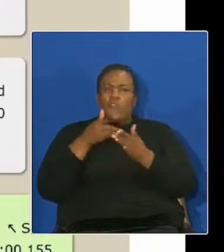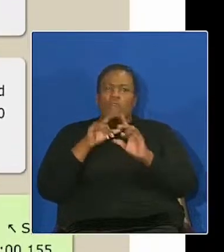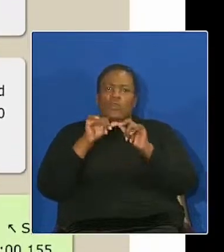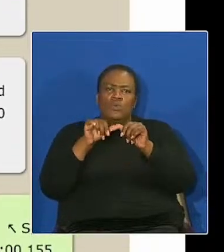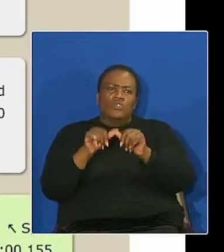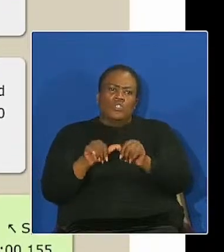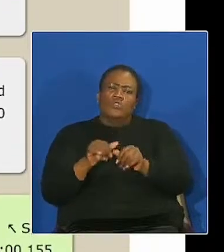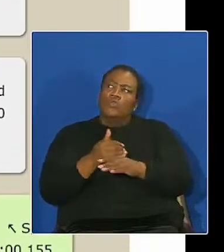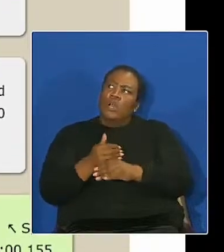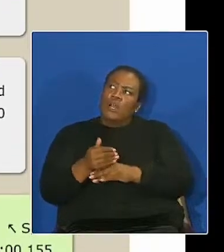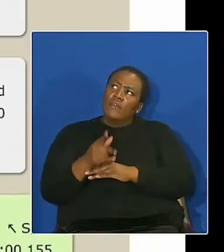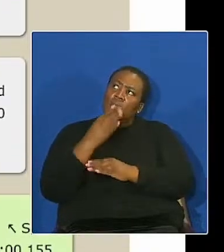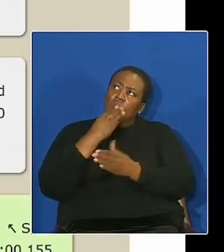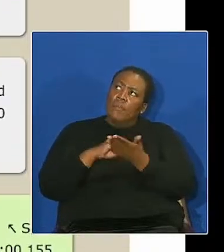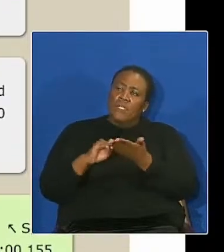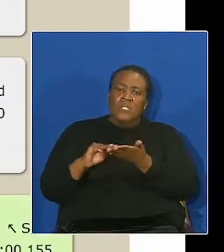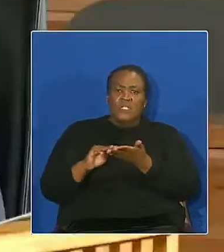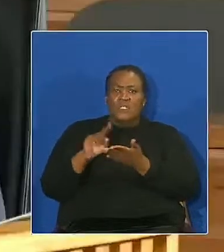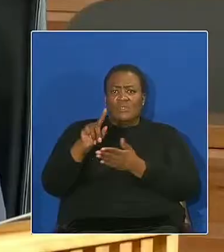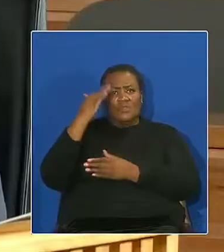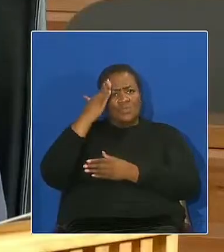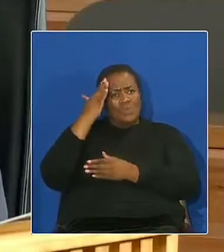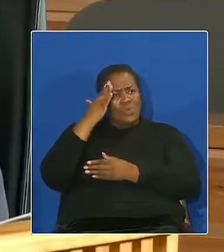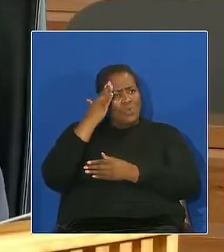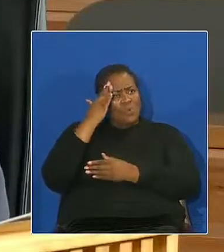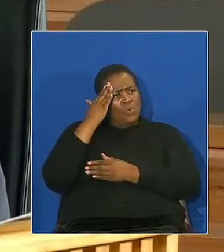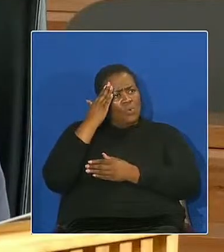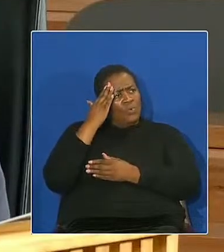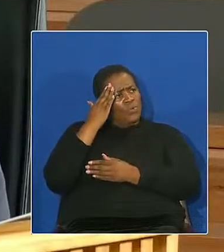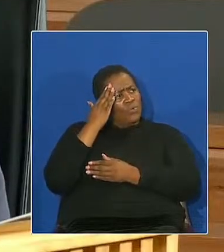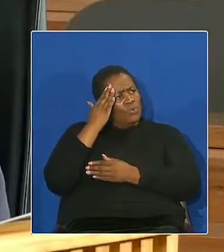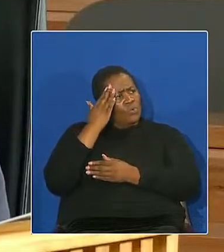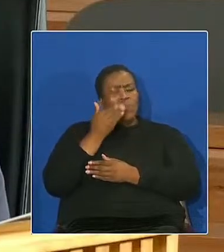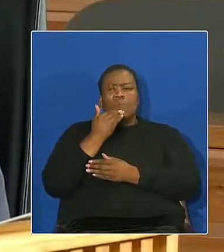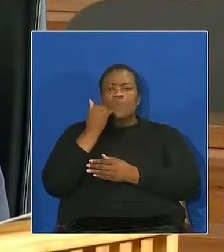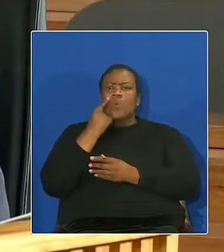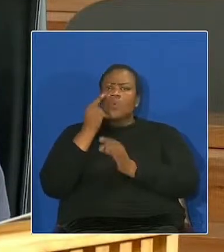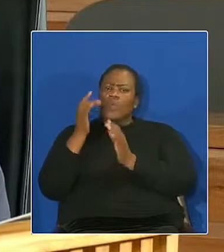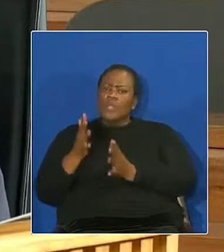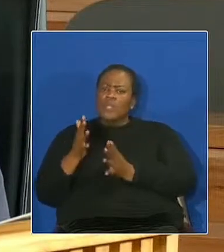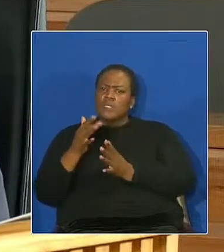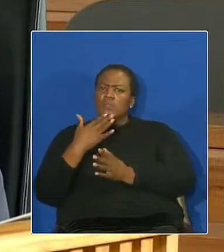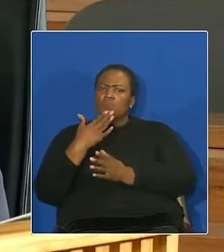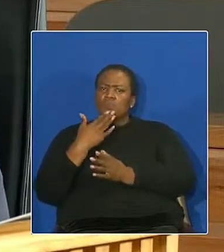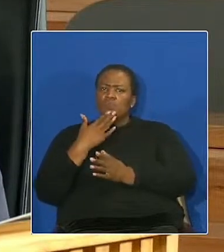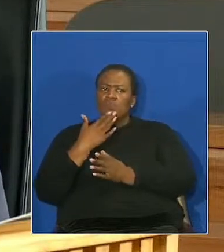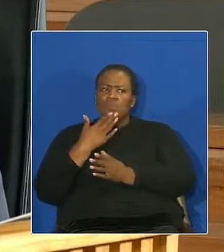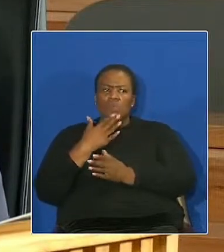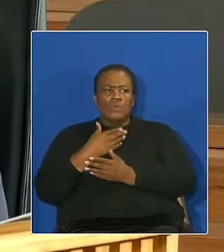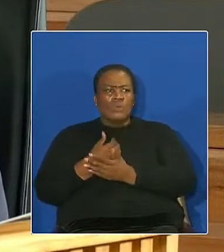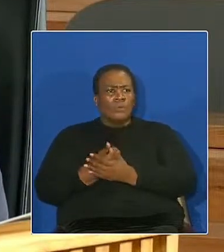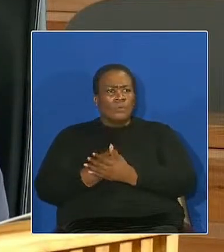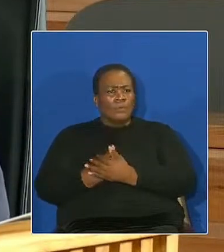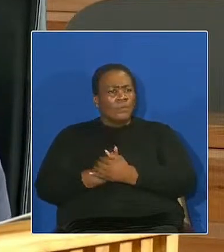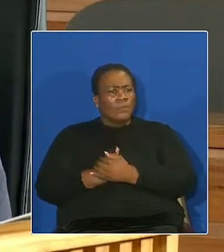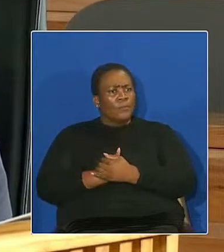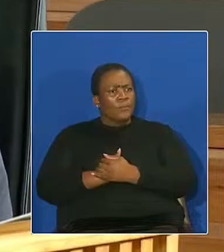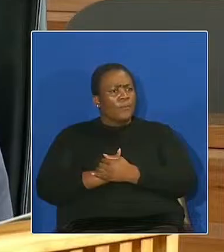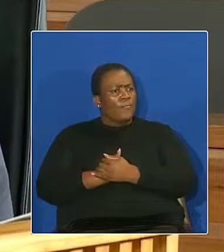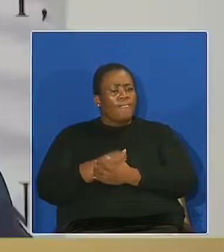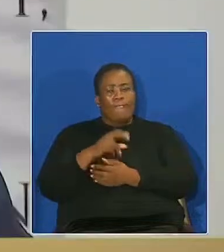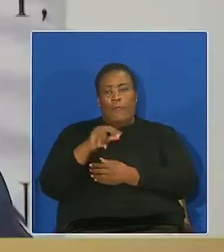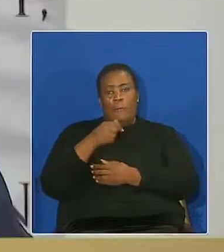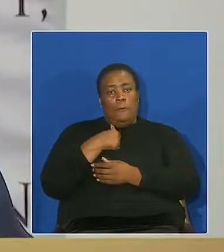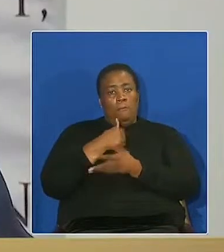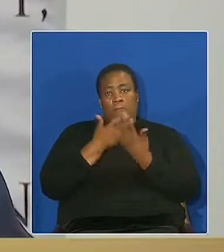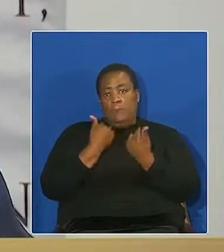that message, do you have any knowledge of who the witnesses are or what he's referring to there? No,